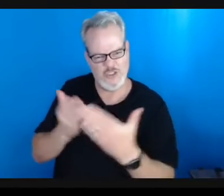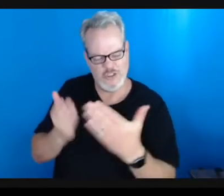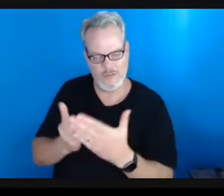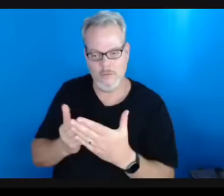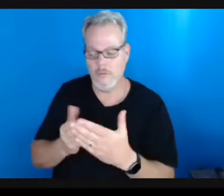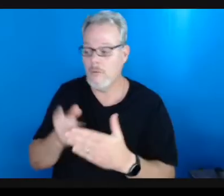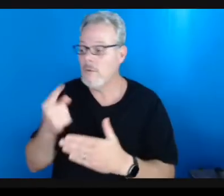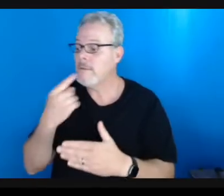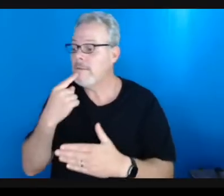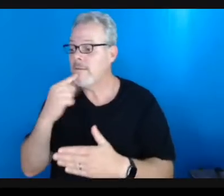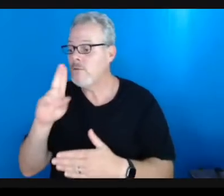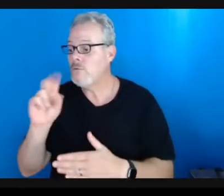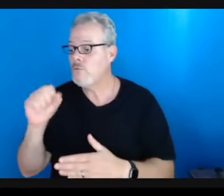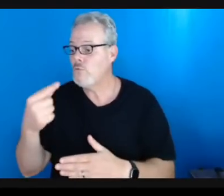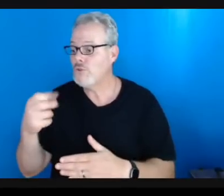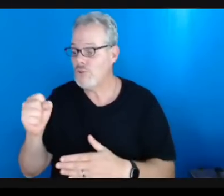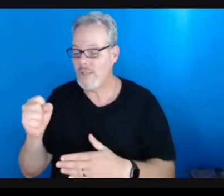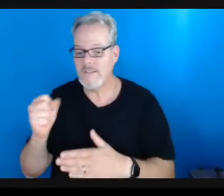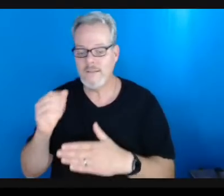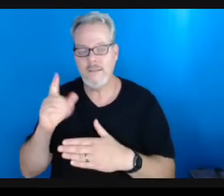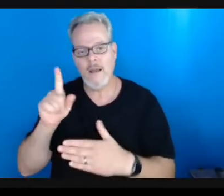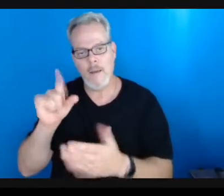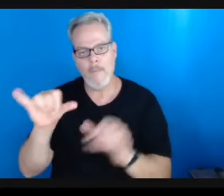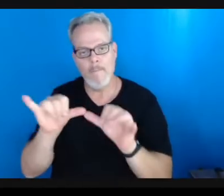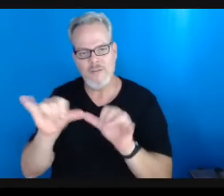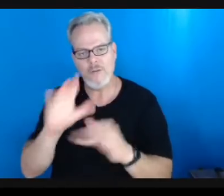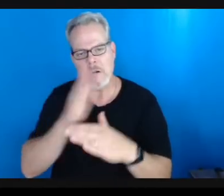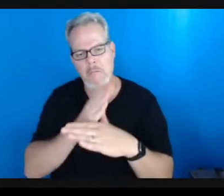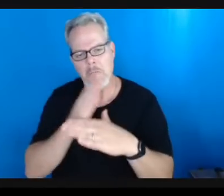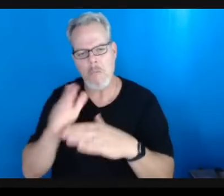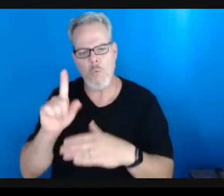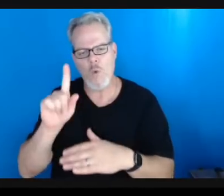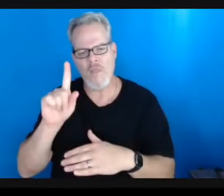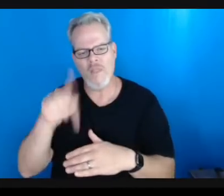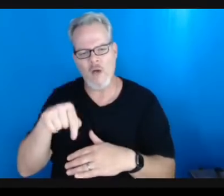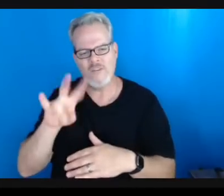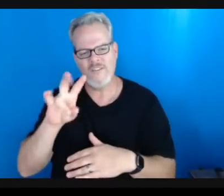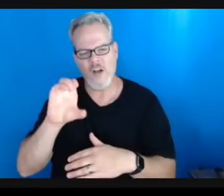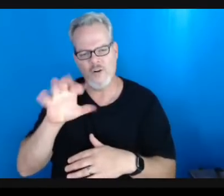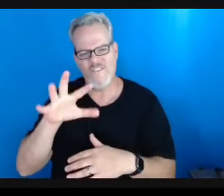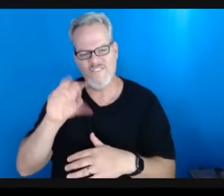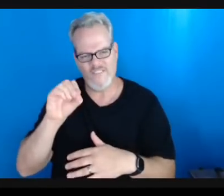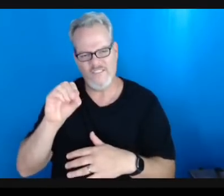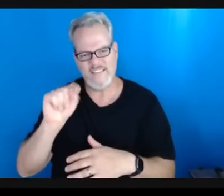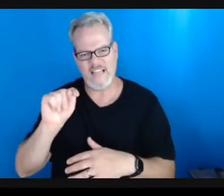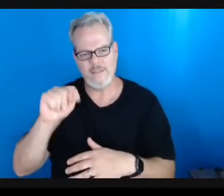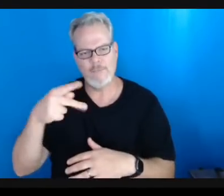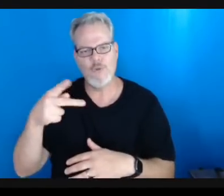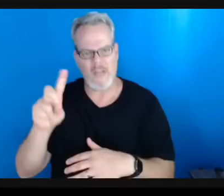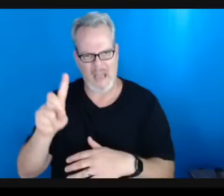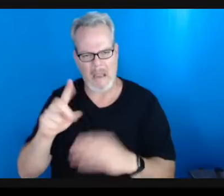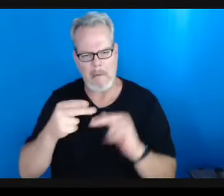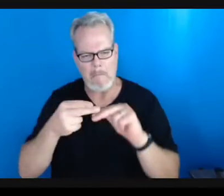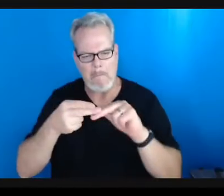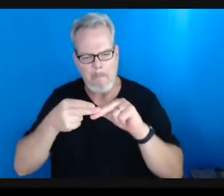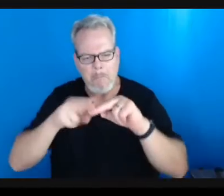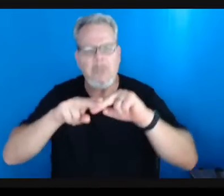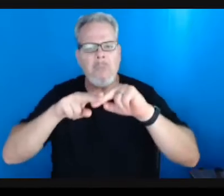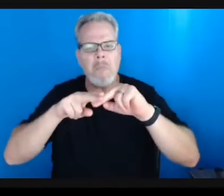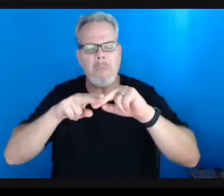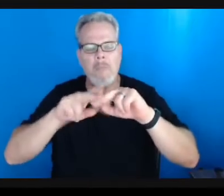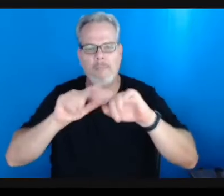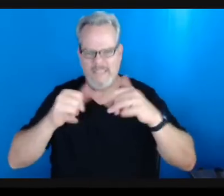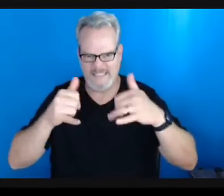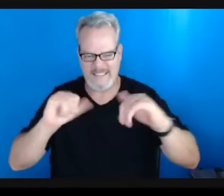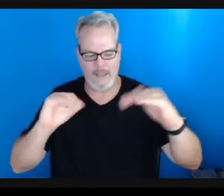and 20, they measured 1,750 tons per day, so slightly higher, but in this very same ballpark. They said that